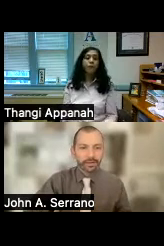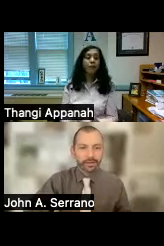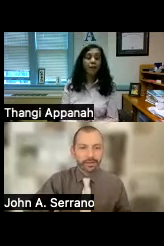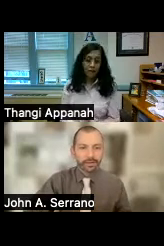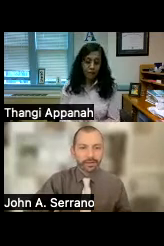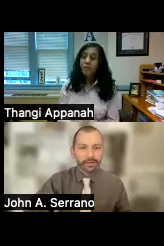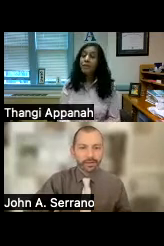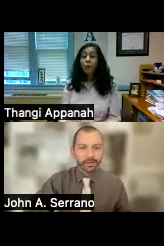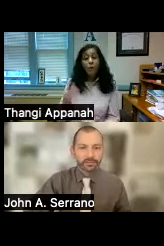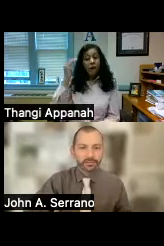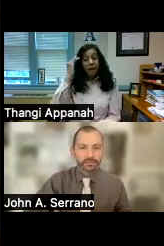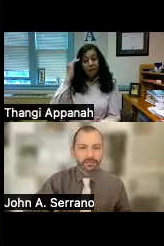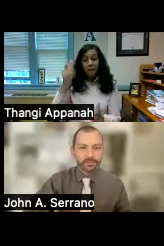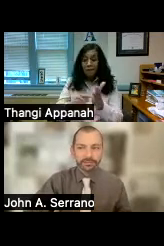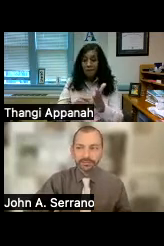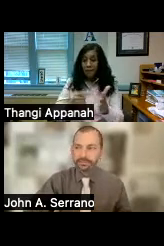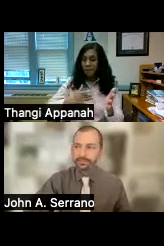Go ahead.